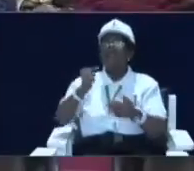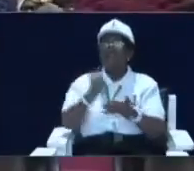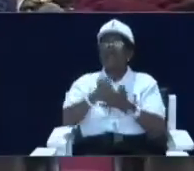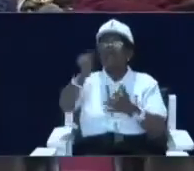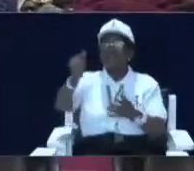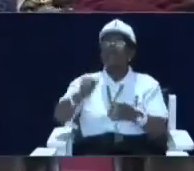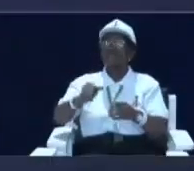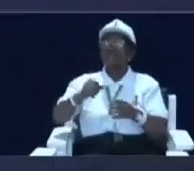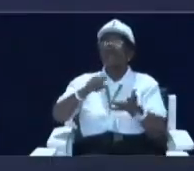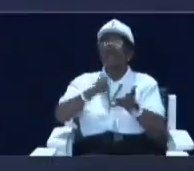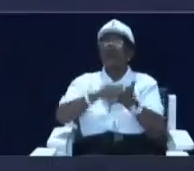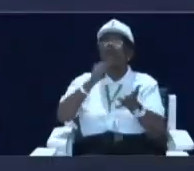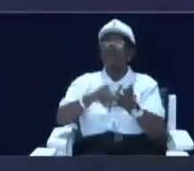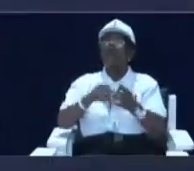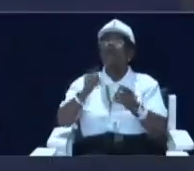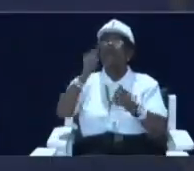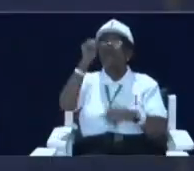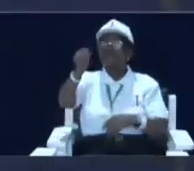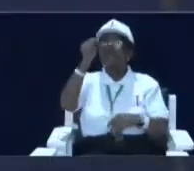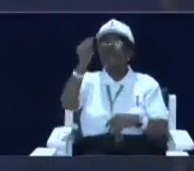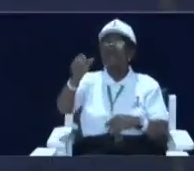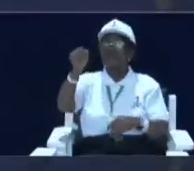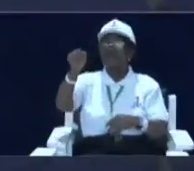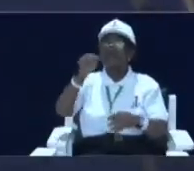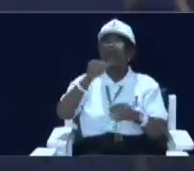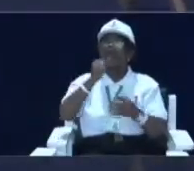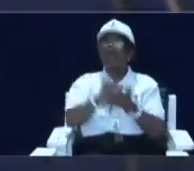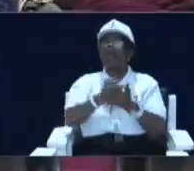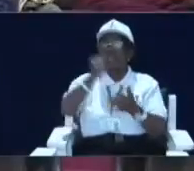double testimonies,